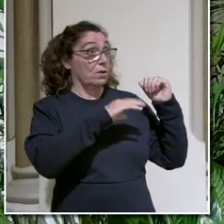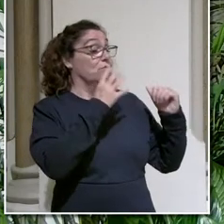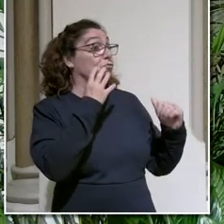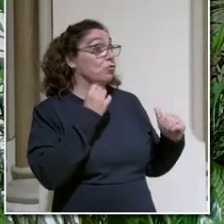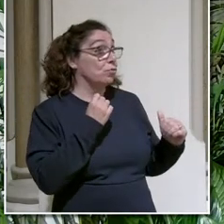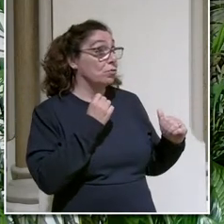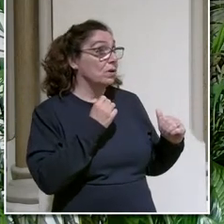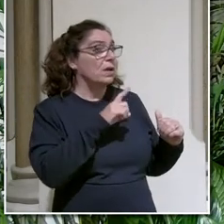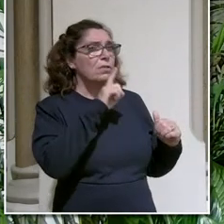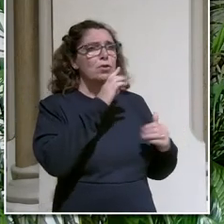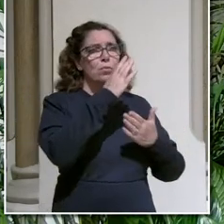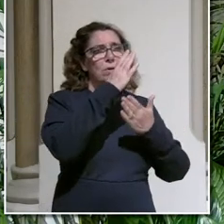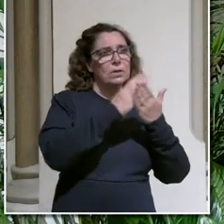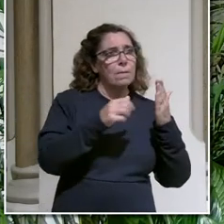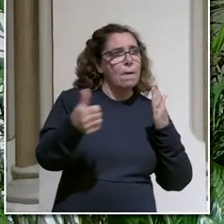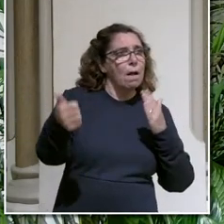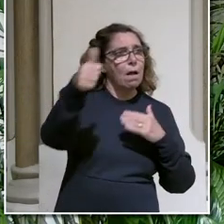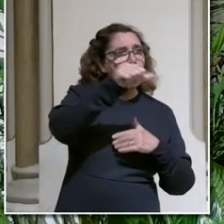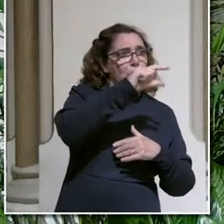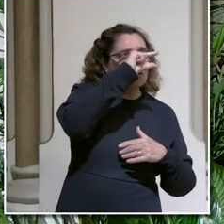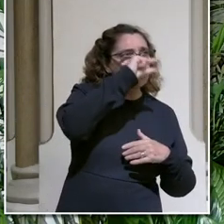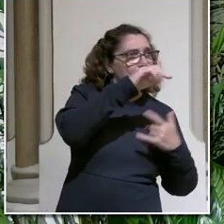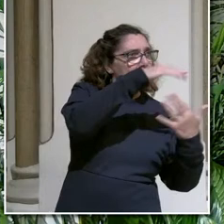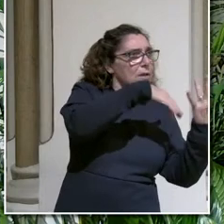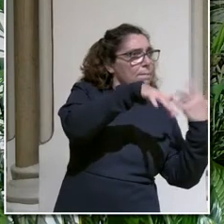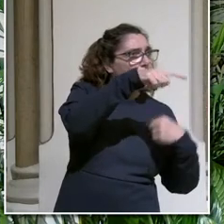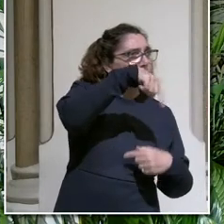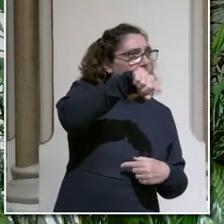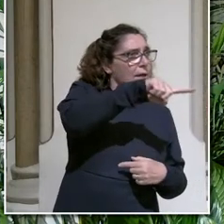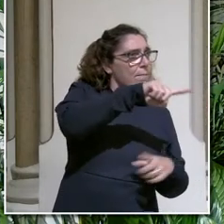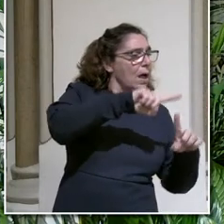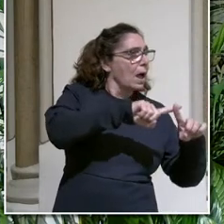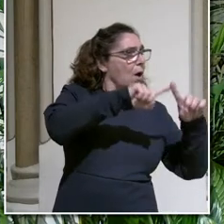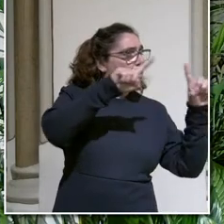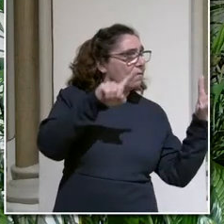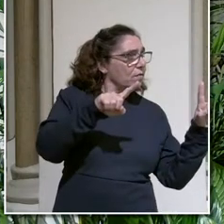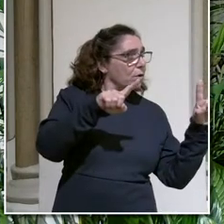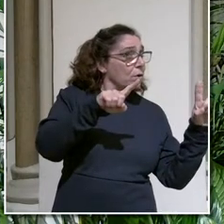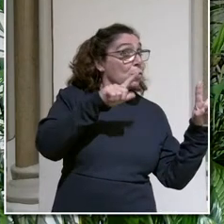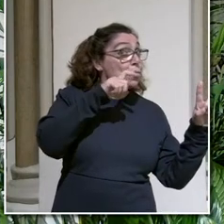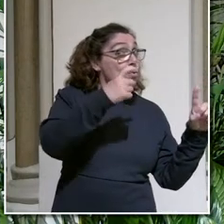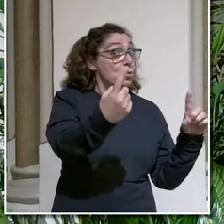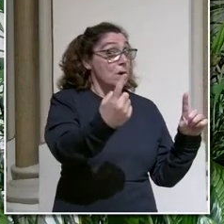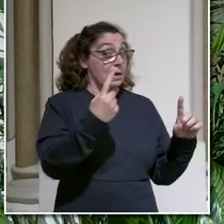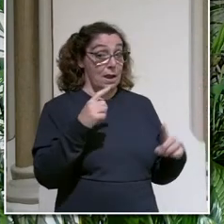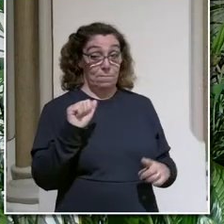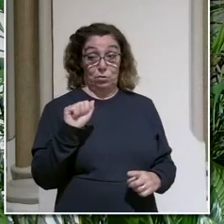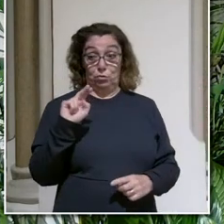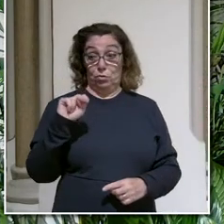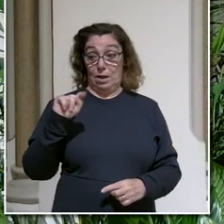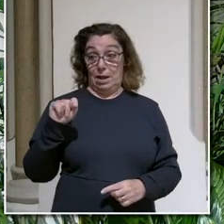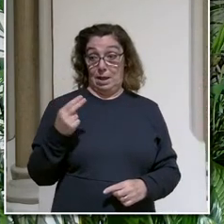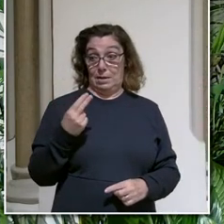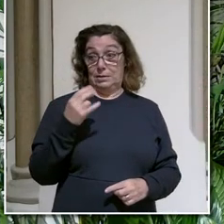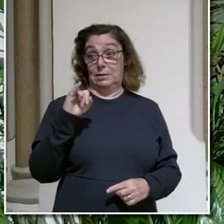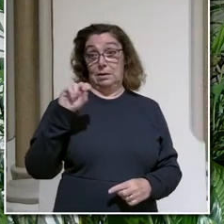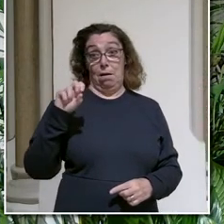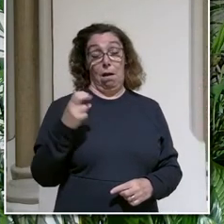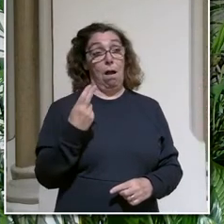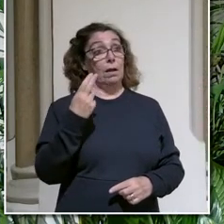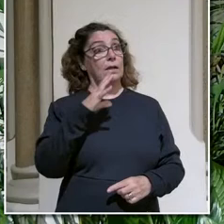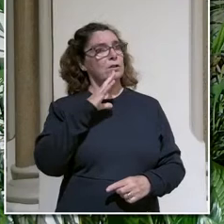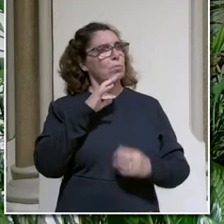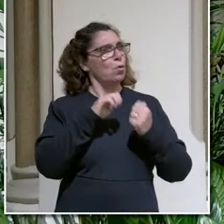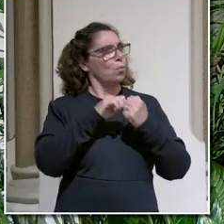Cypriots and Cyrenians among them, however, who came to Antioch and began to speak to the Greeks as